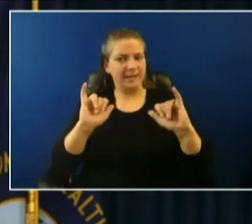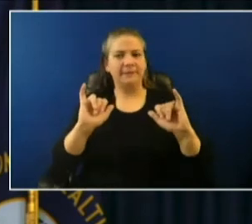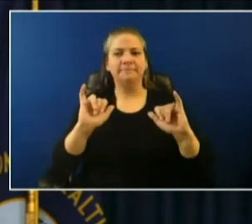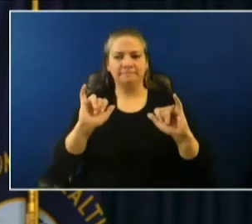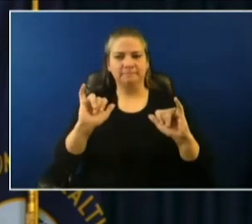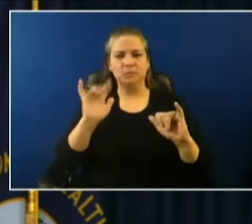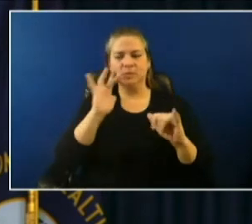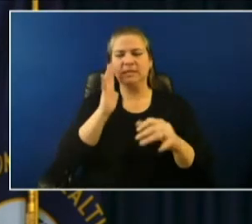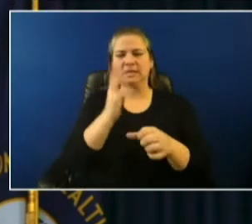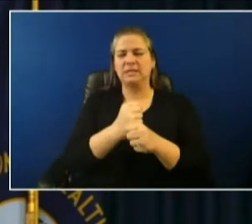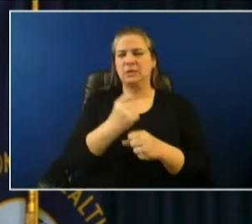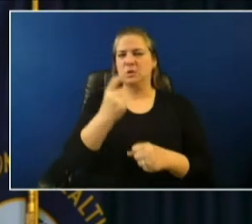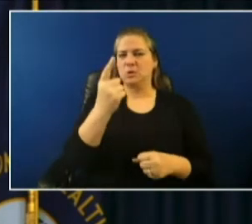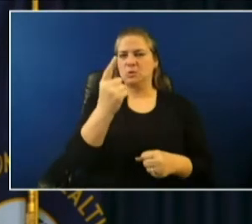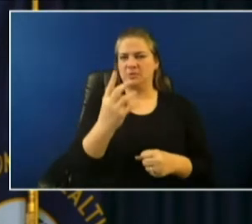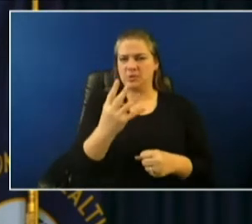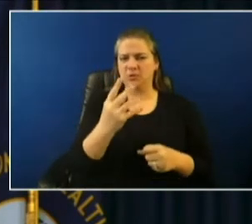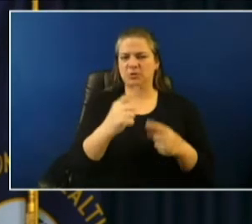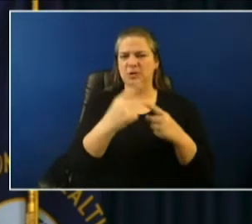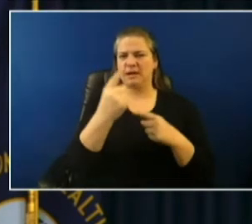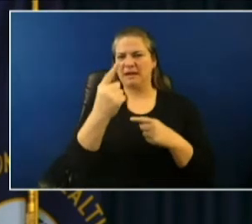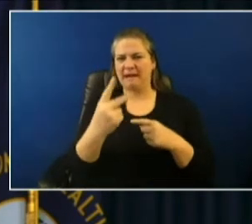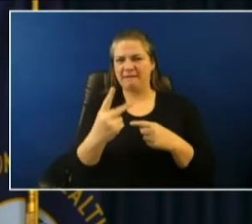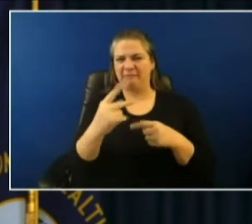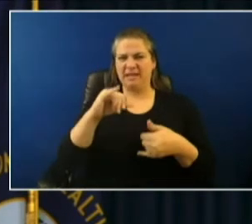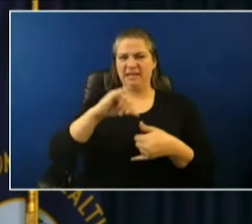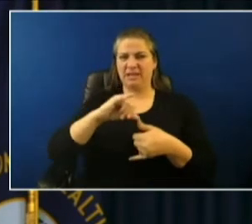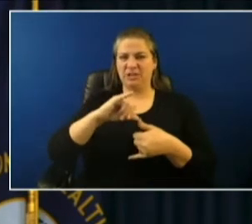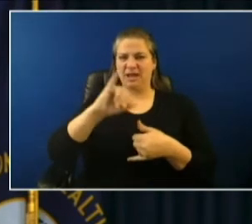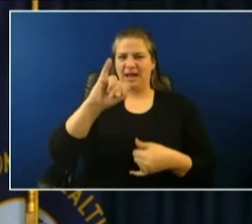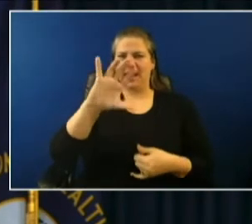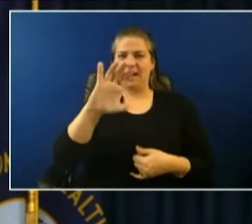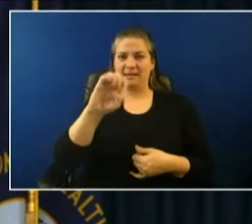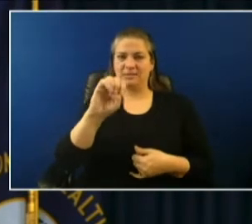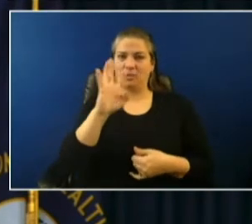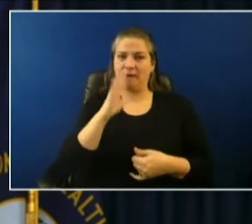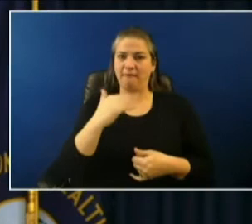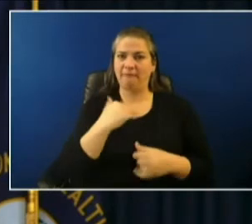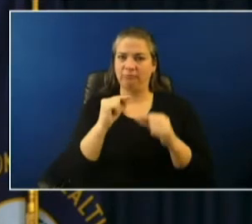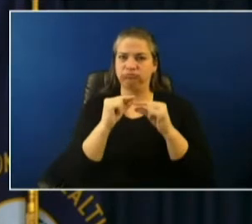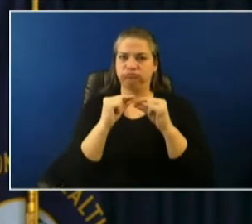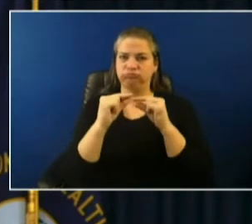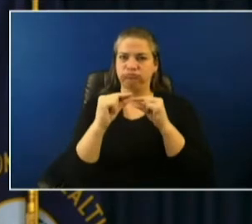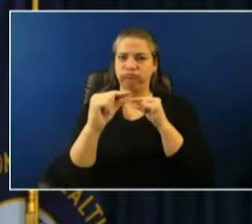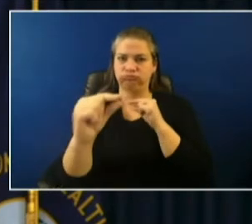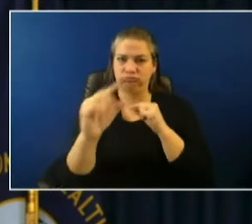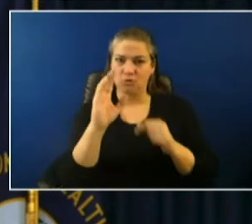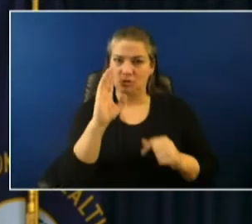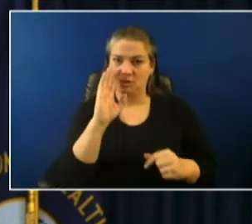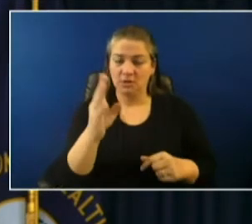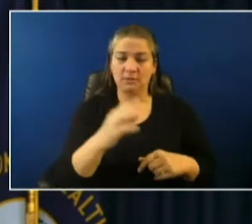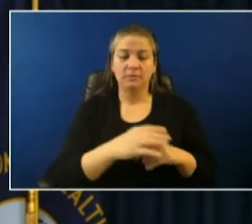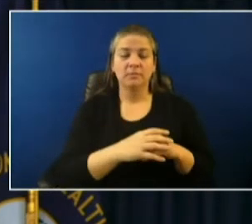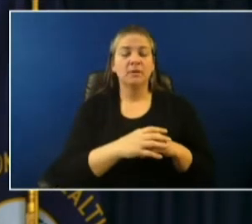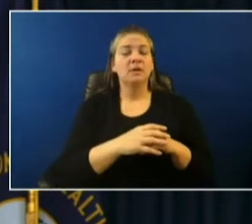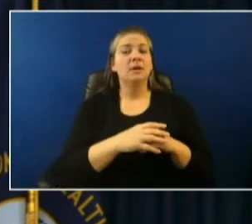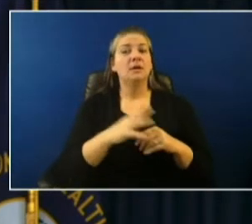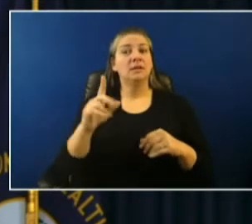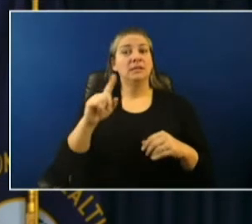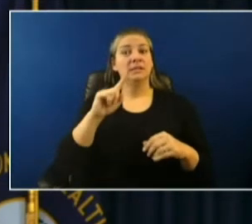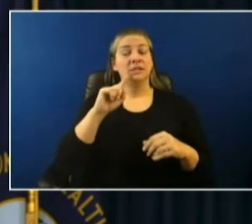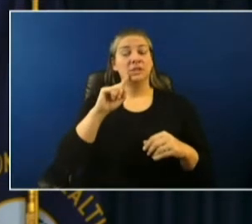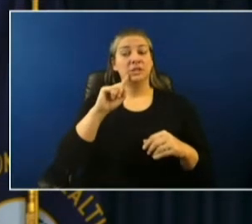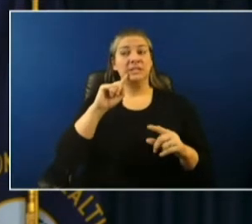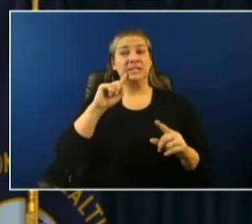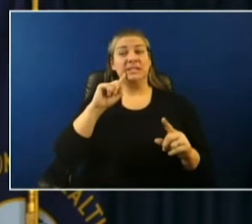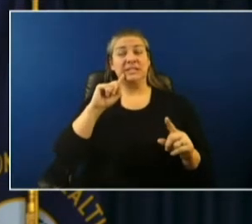to a half an inch of ice. Now, this event no longer appears that it will be as severe as some in the past. It's certainly not